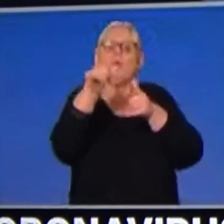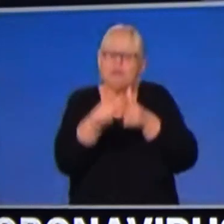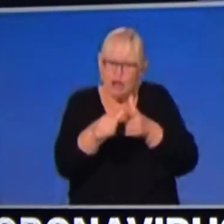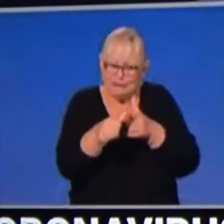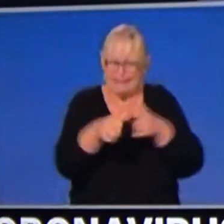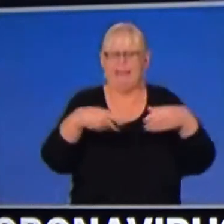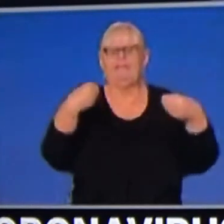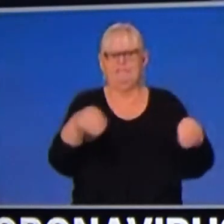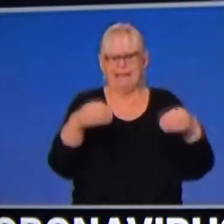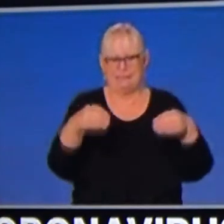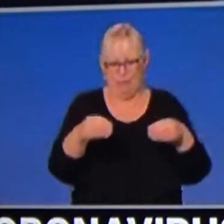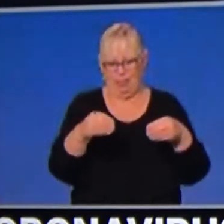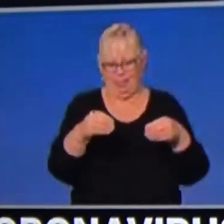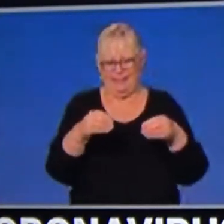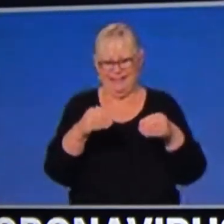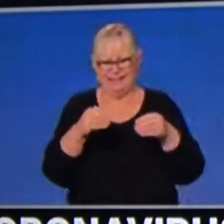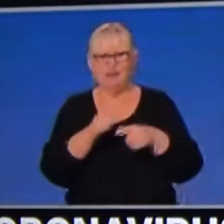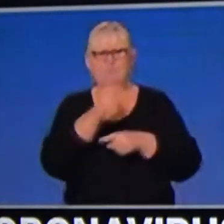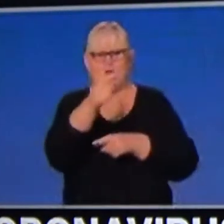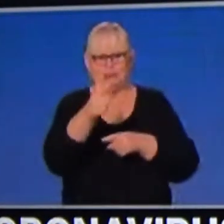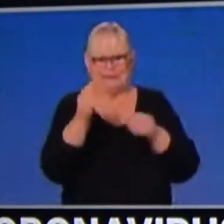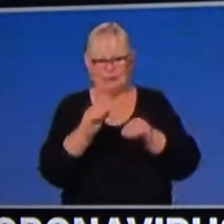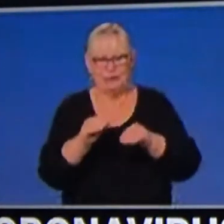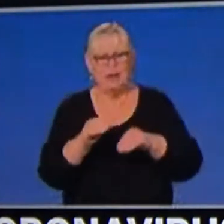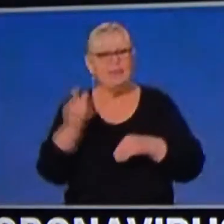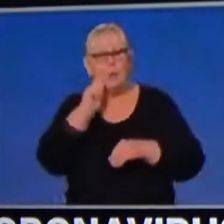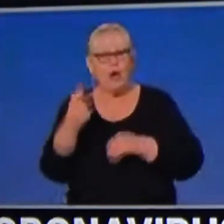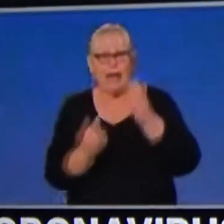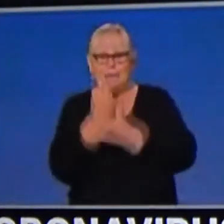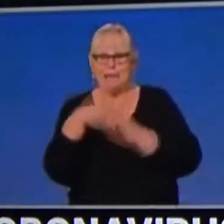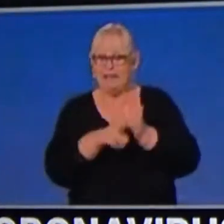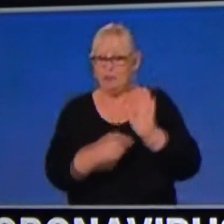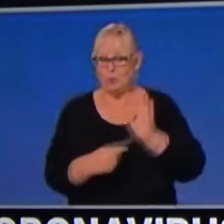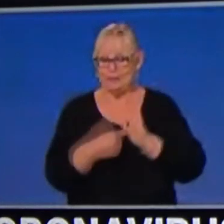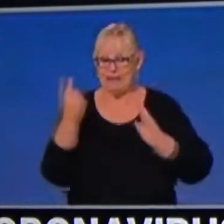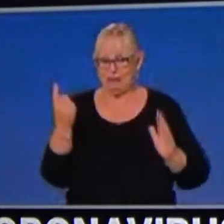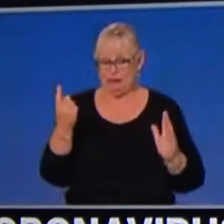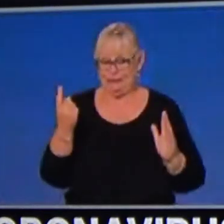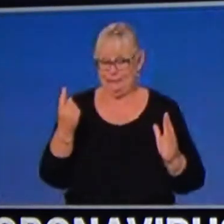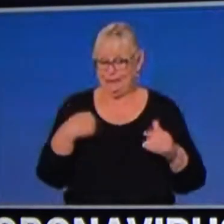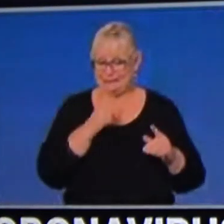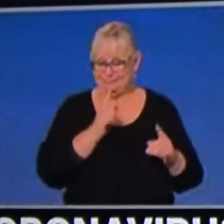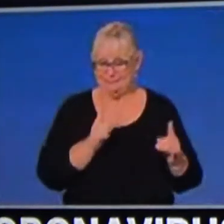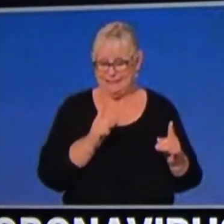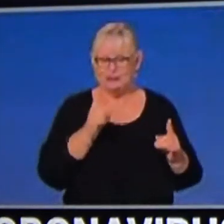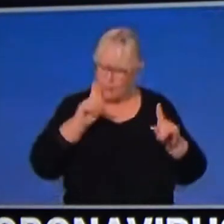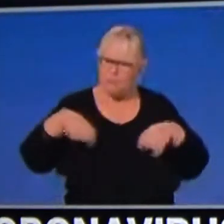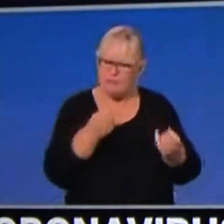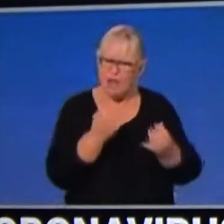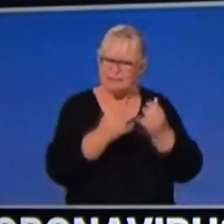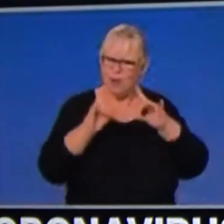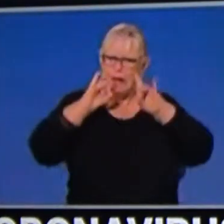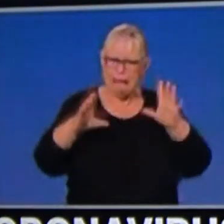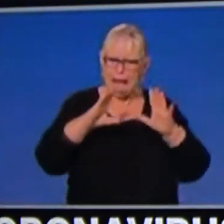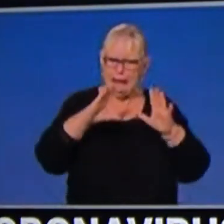of education services may be needed. Now, that's not going to be happening in the Northern Territory, as I just said. So I think this does provide a very